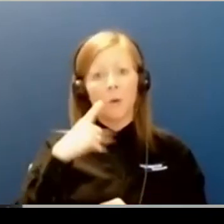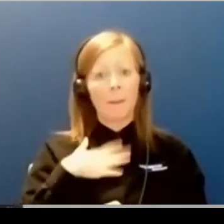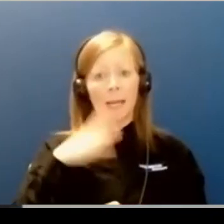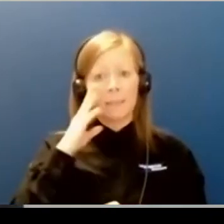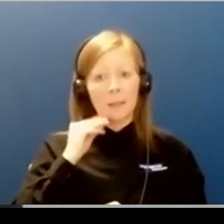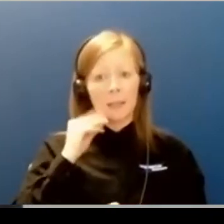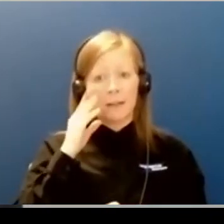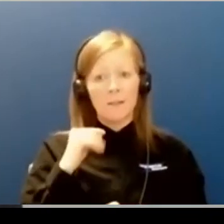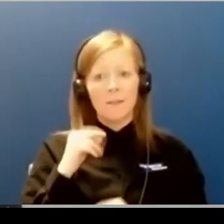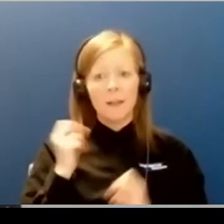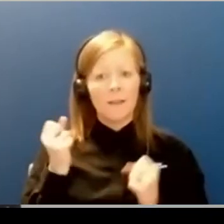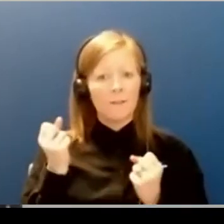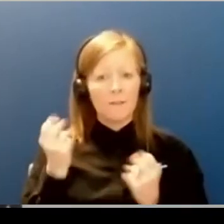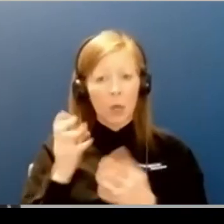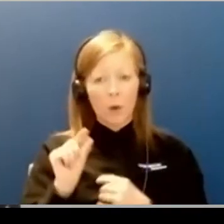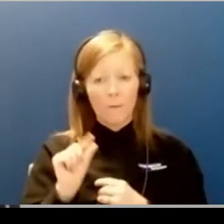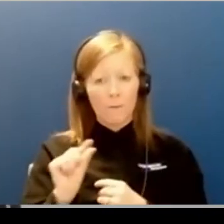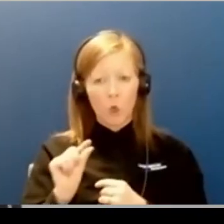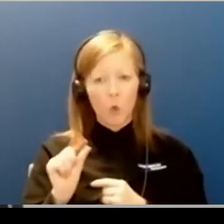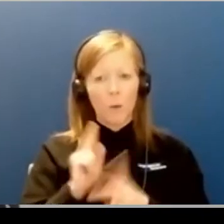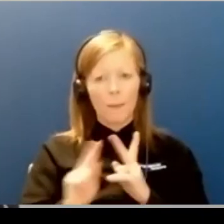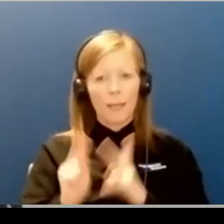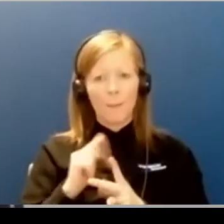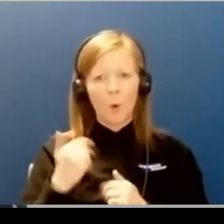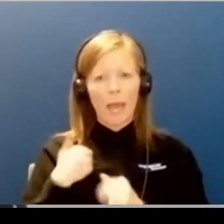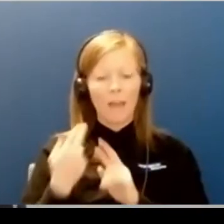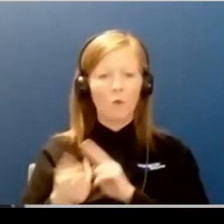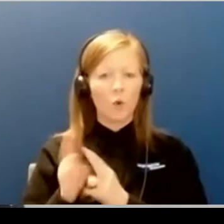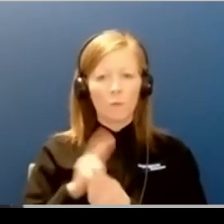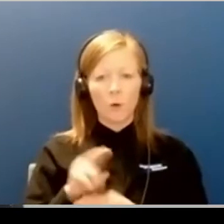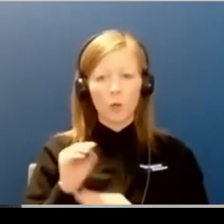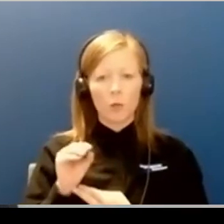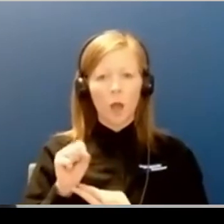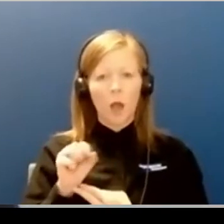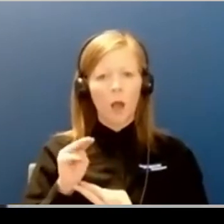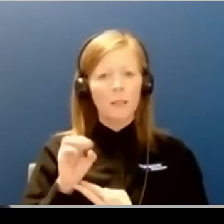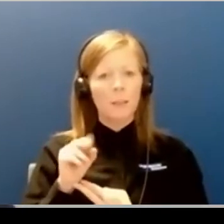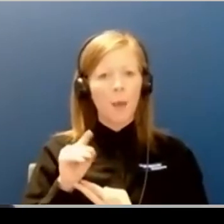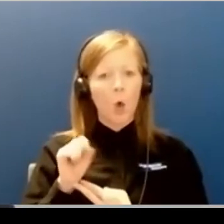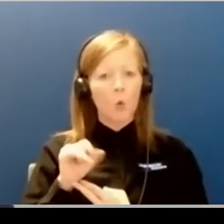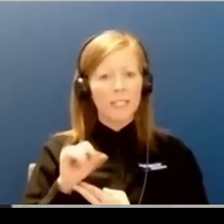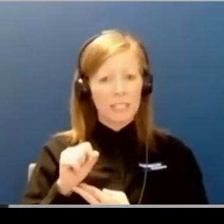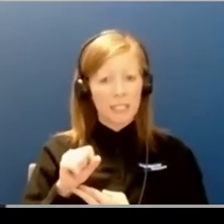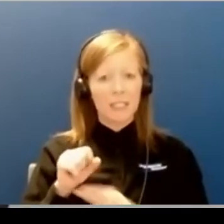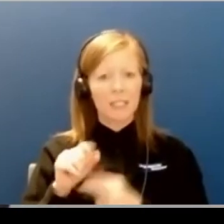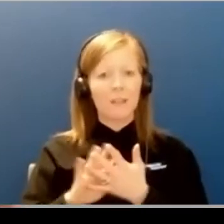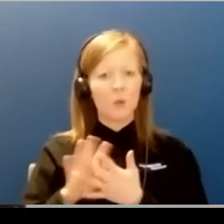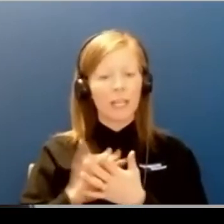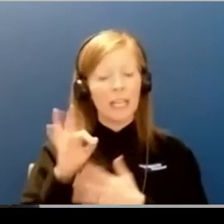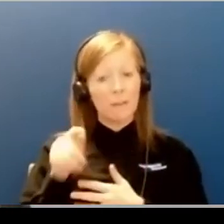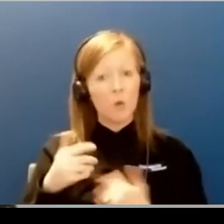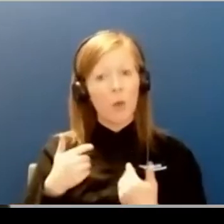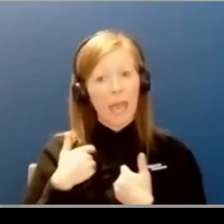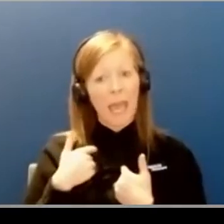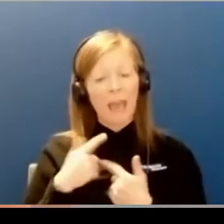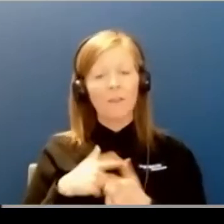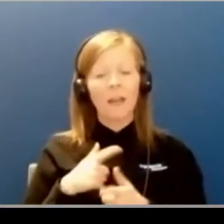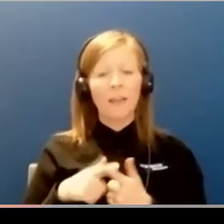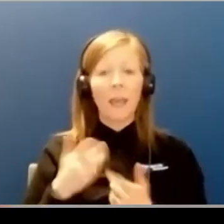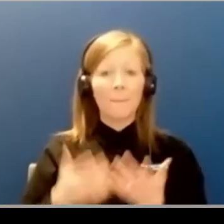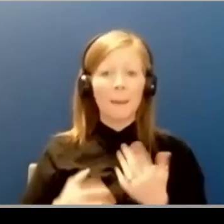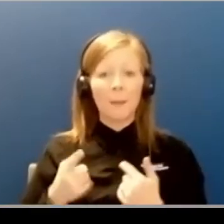have reverse osmosis filters in their home. So if you do have one of those, then you may have to